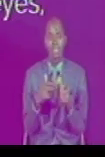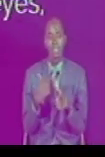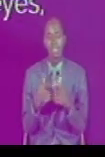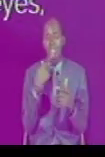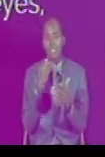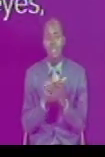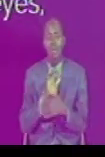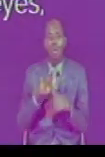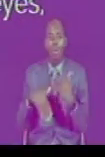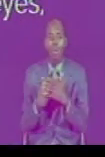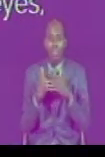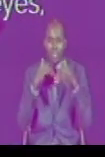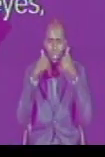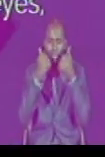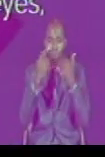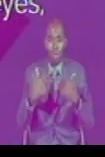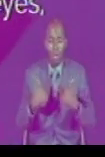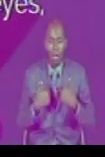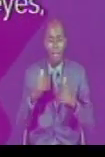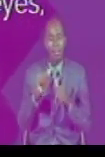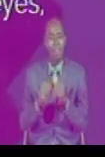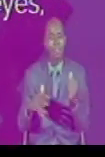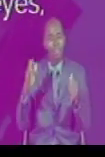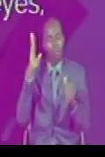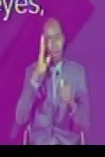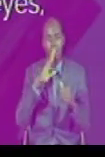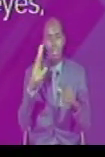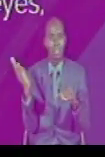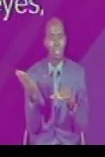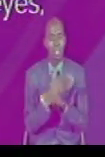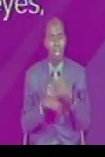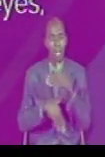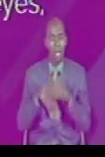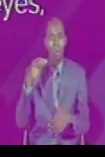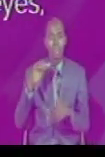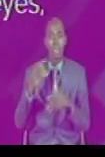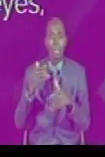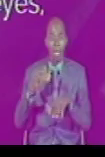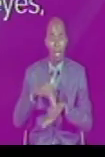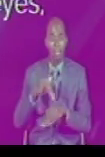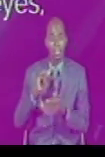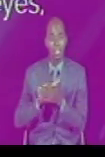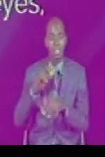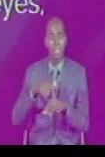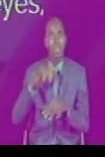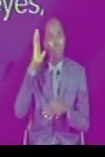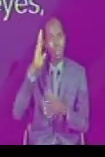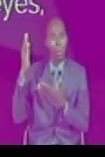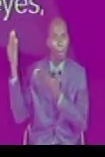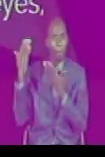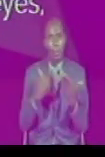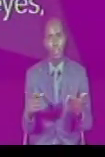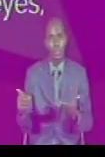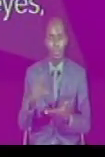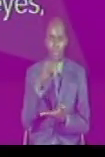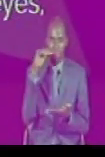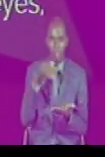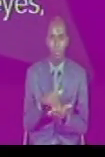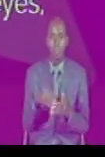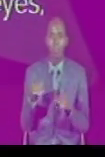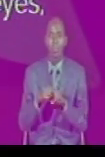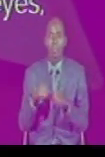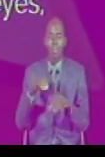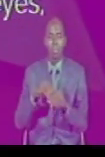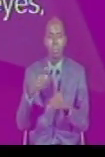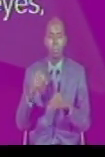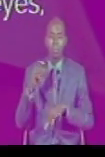we had before, everything will vanish away. At that time, I will bring you again, even in the time that